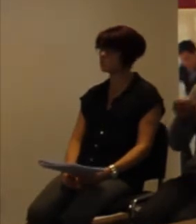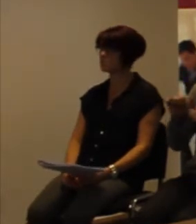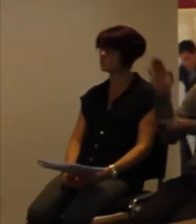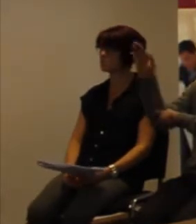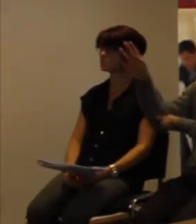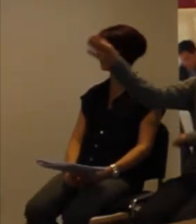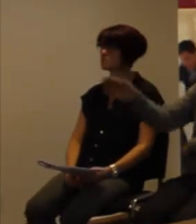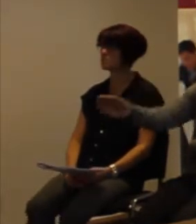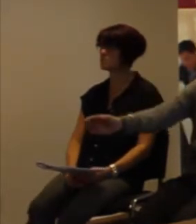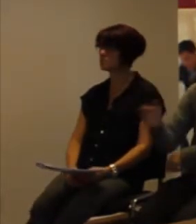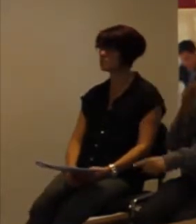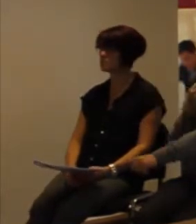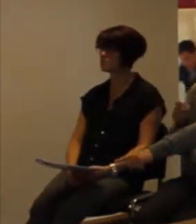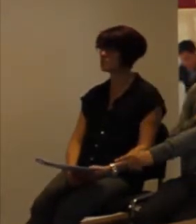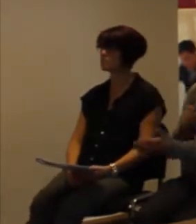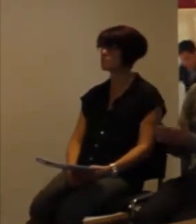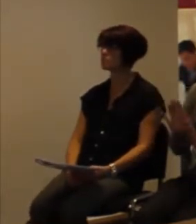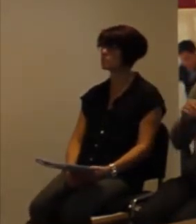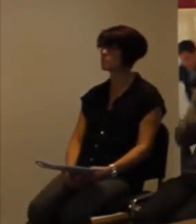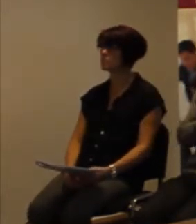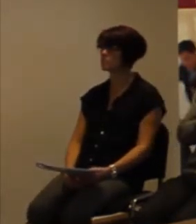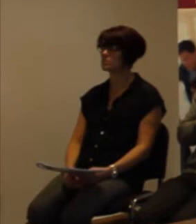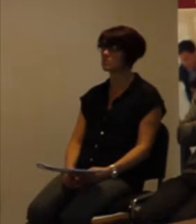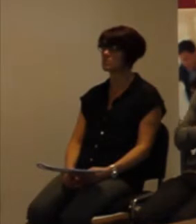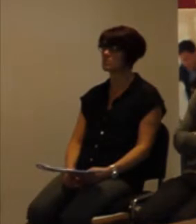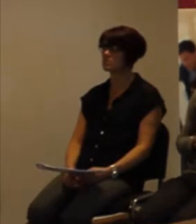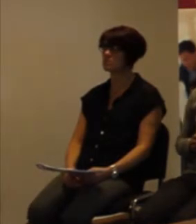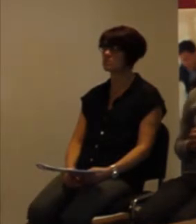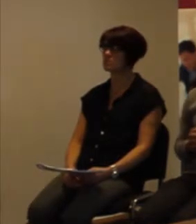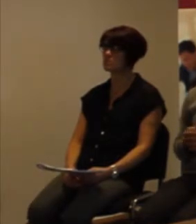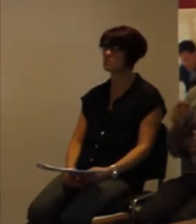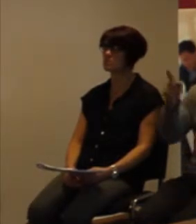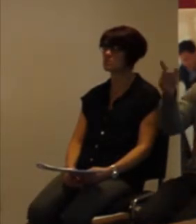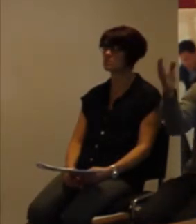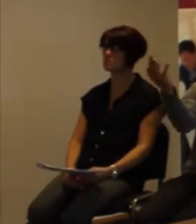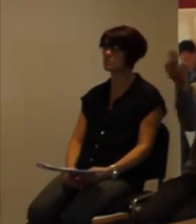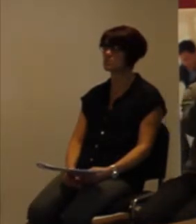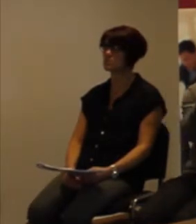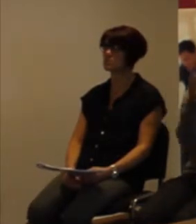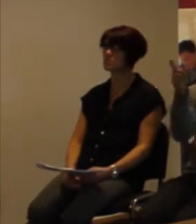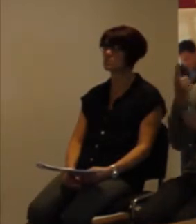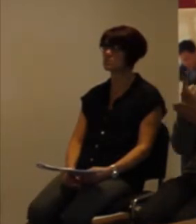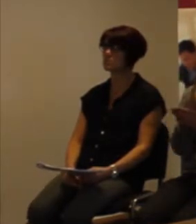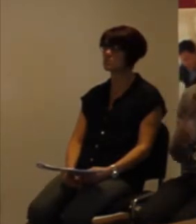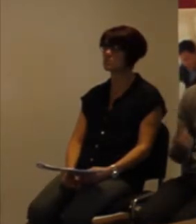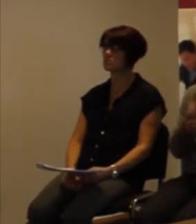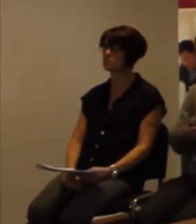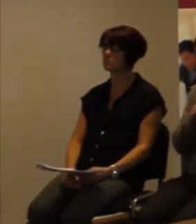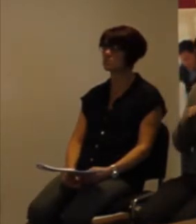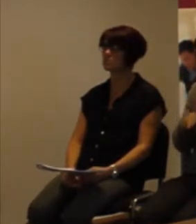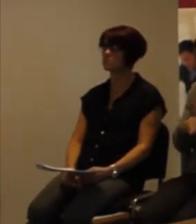in to scribe. Can I just ask, Yes. is that specifically on the exam conditions, or is that not just?